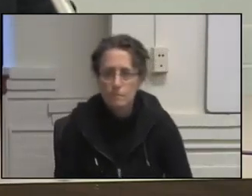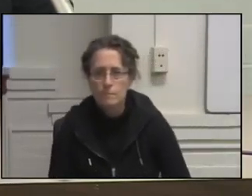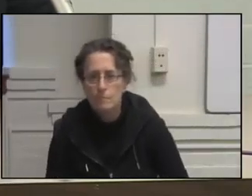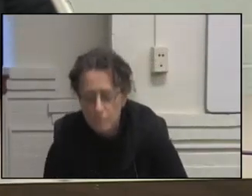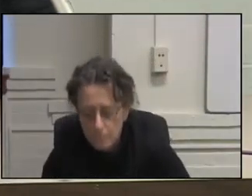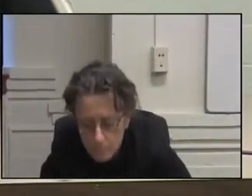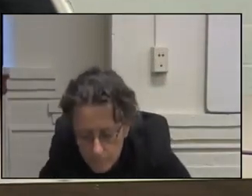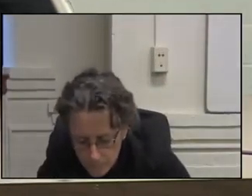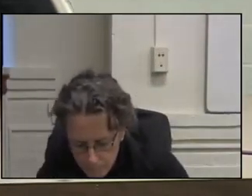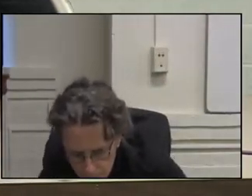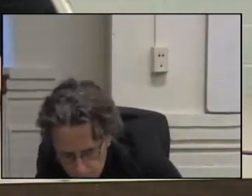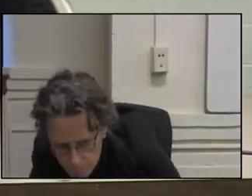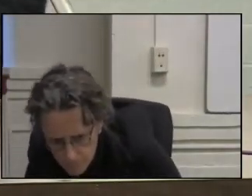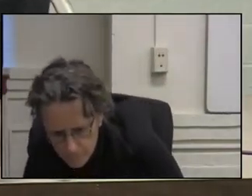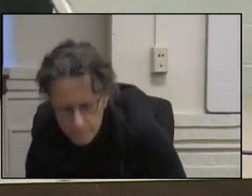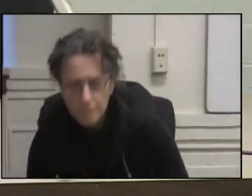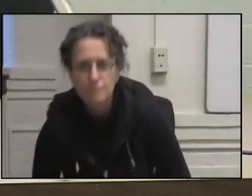again soon.